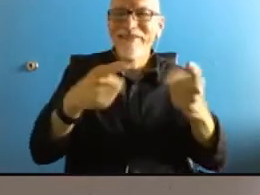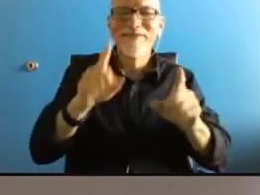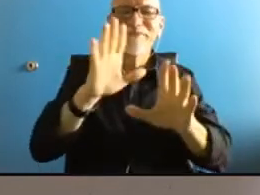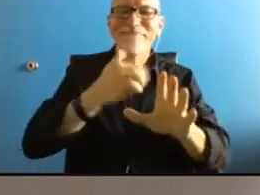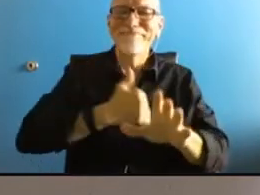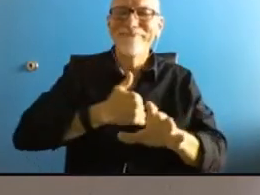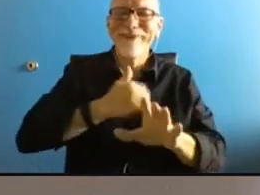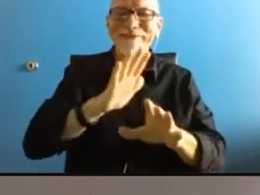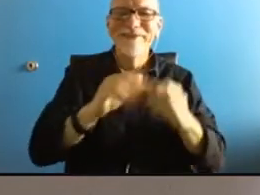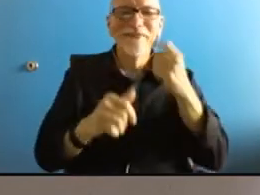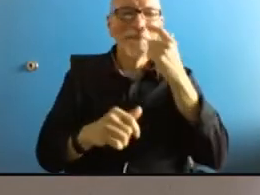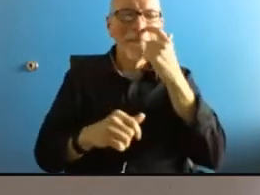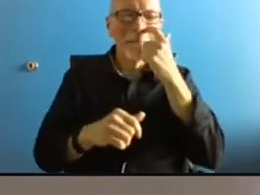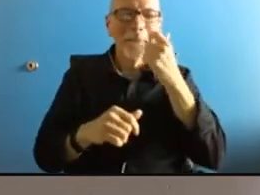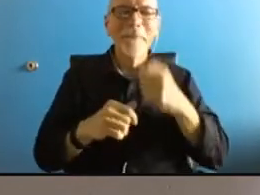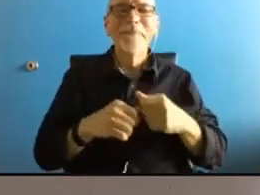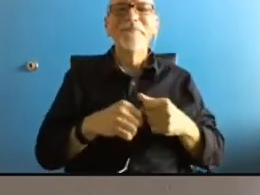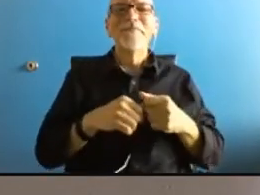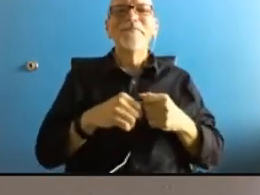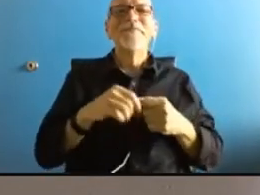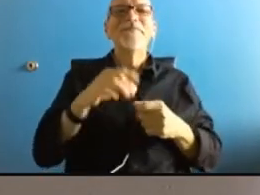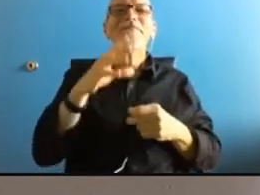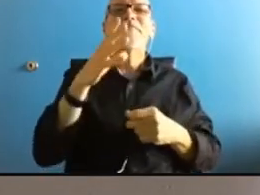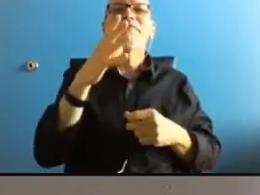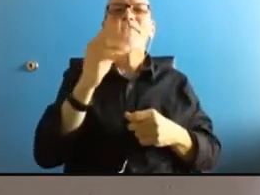Sorry. And